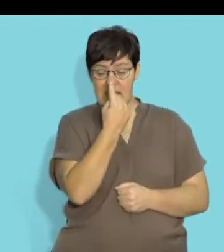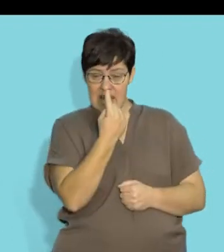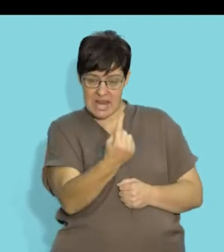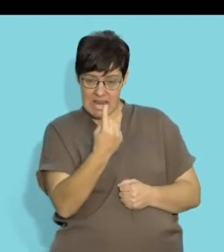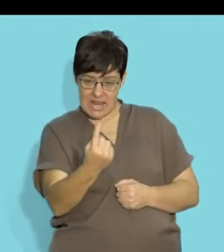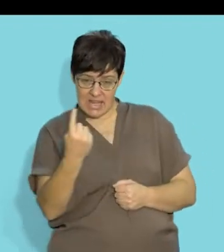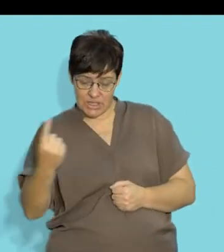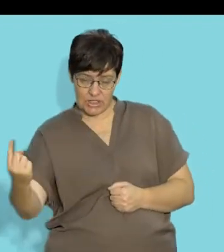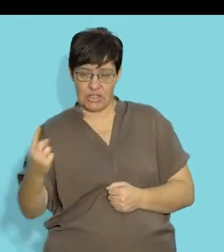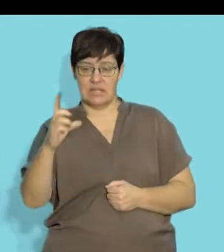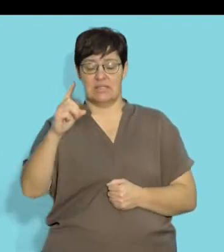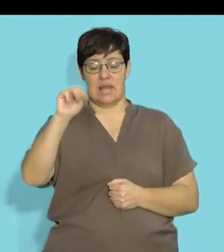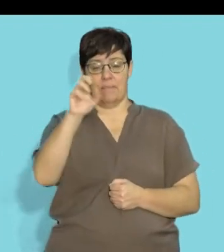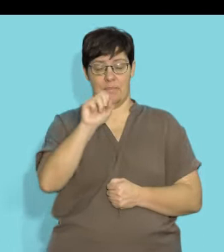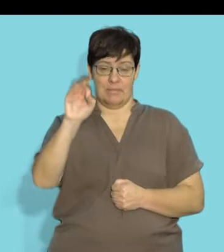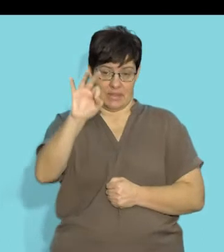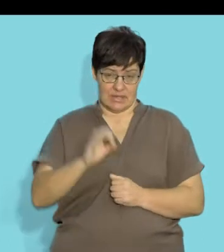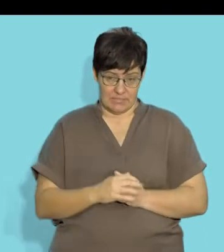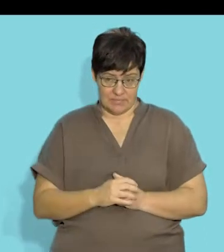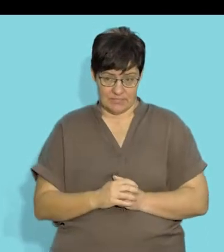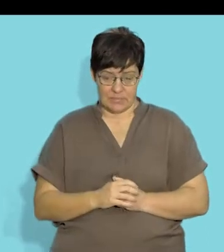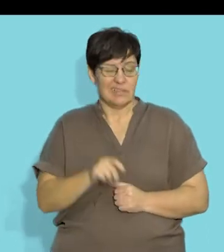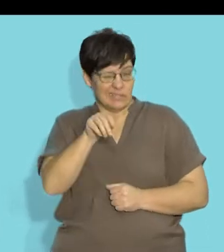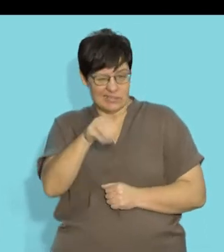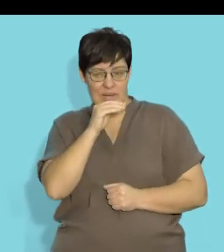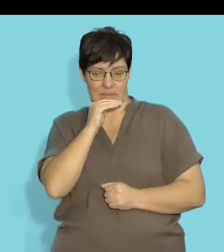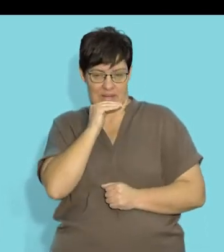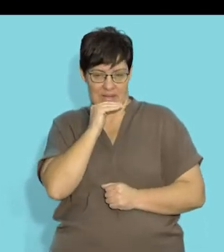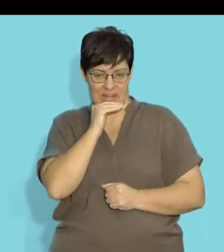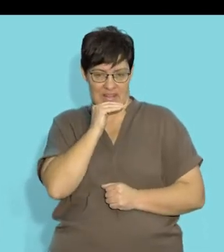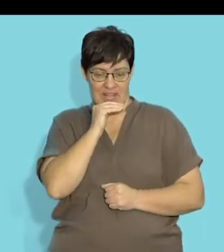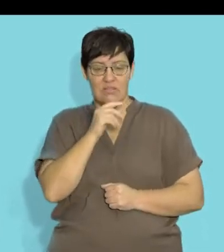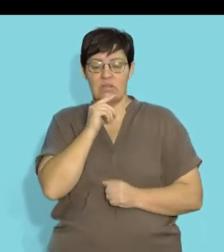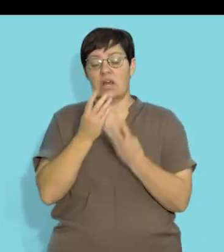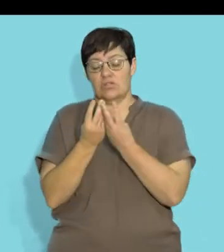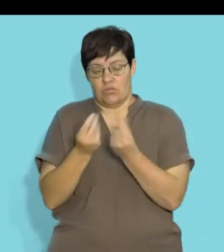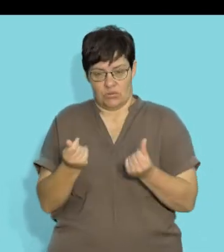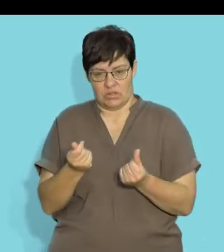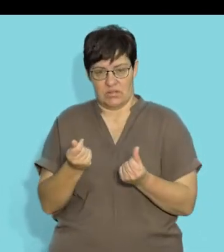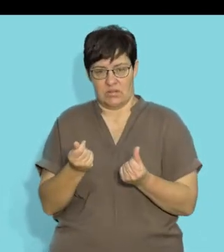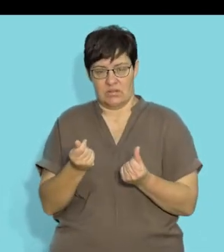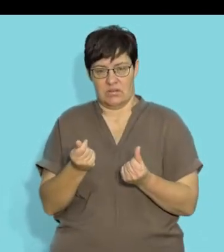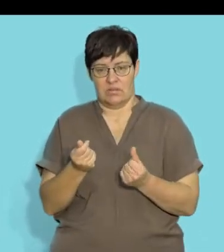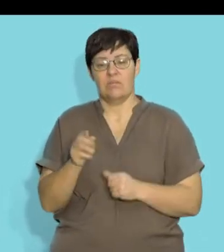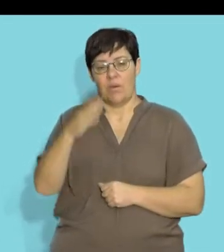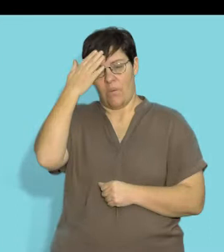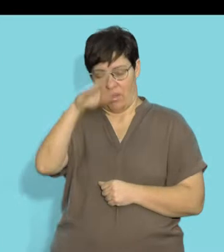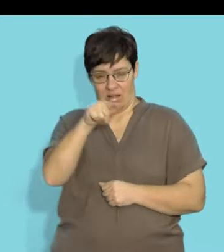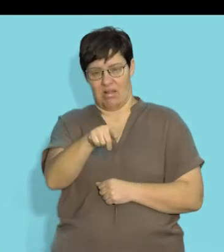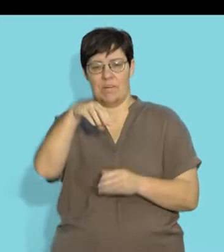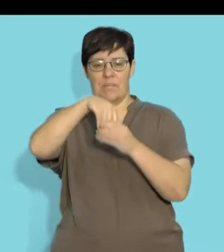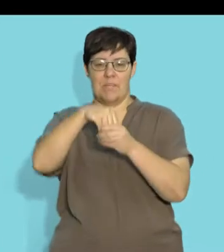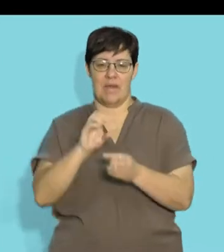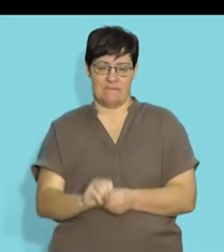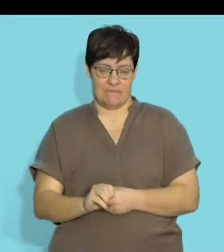every cubic decimeter. So this is what it means when we talk of a solution that is a known concentration.